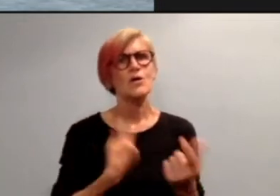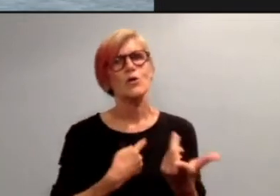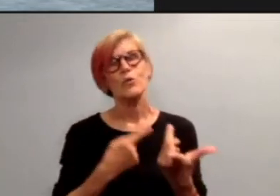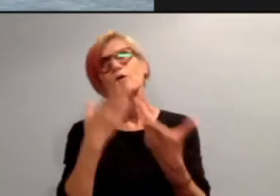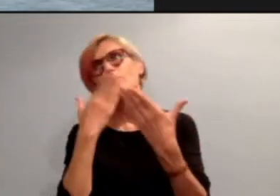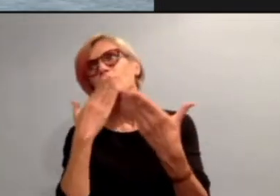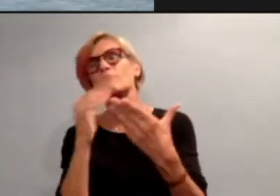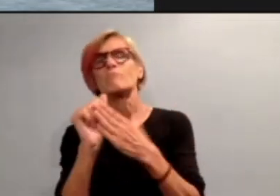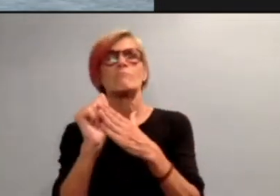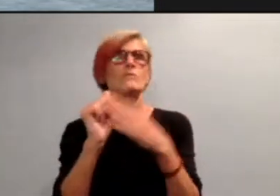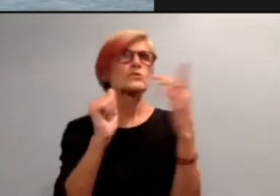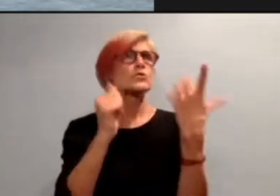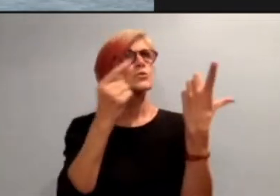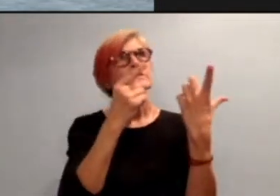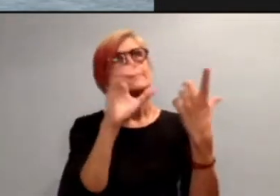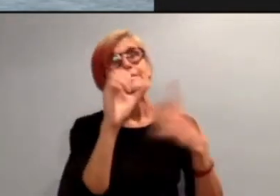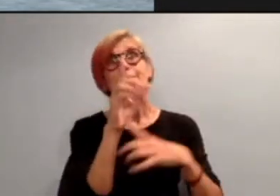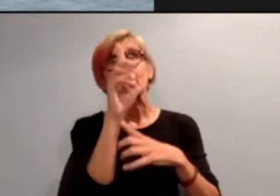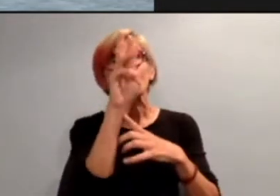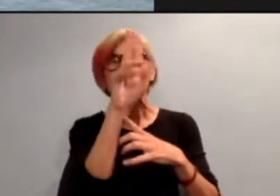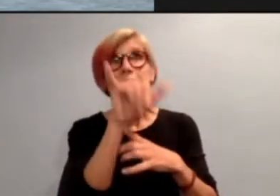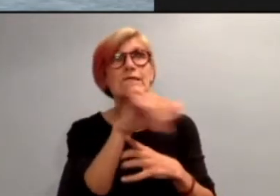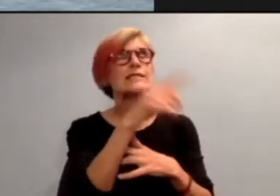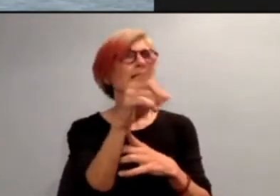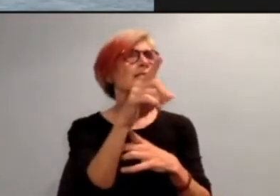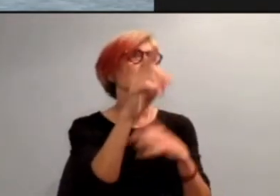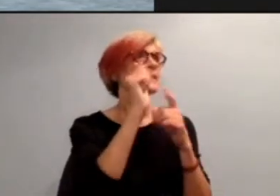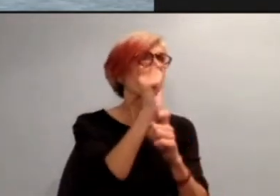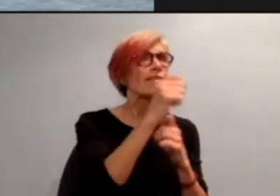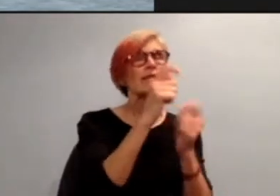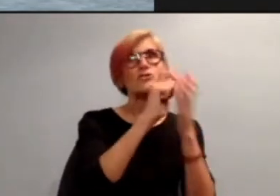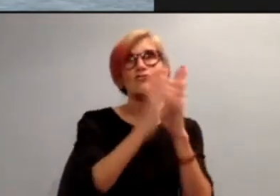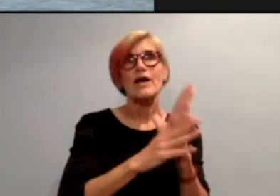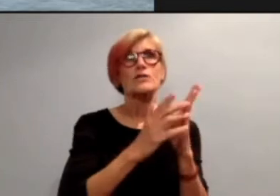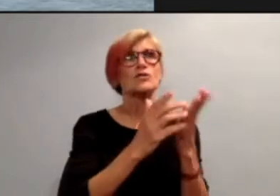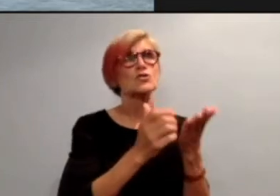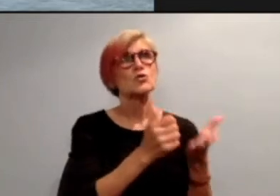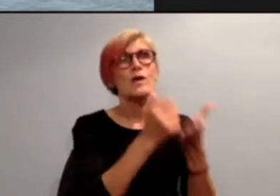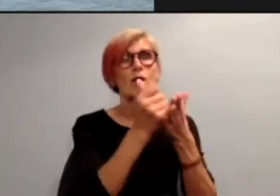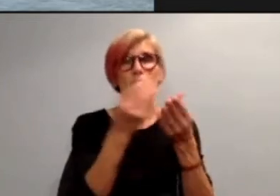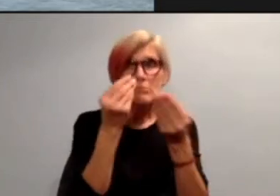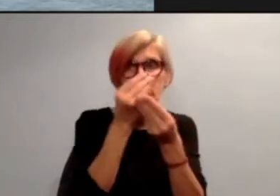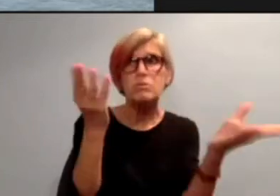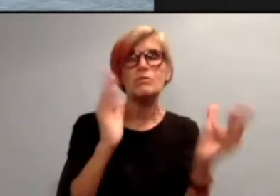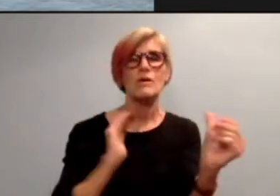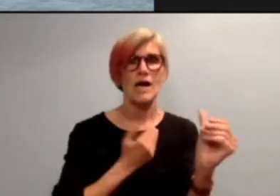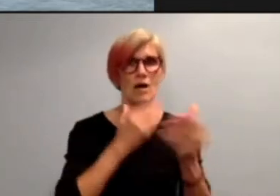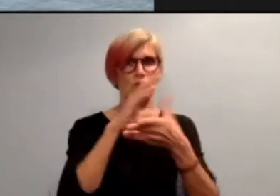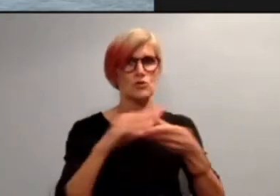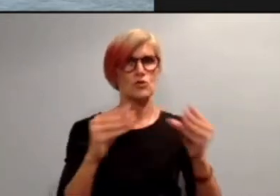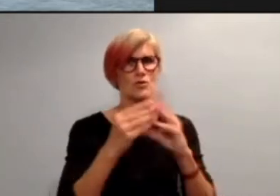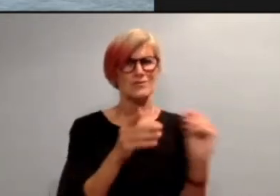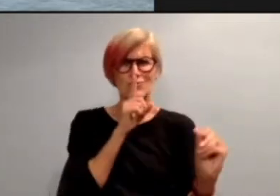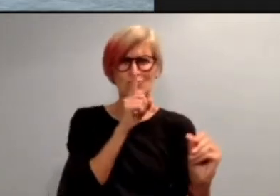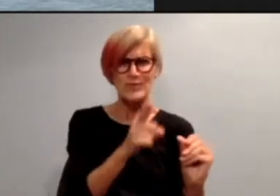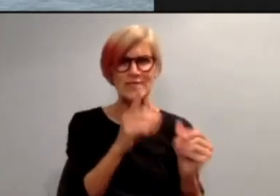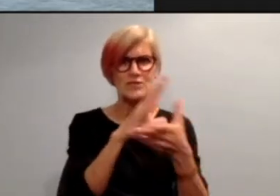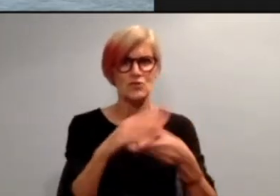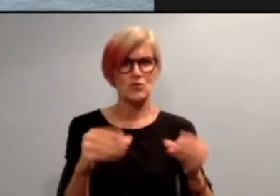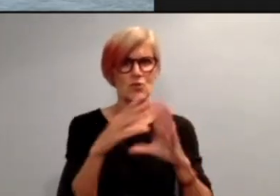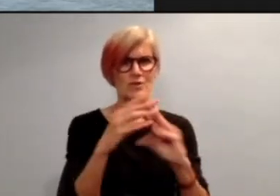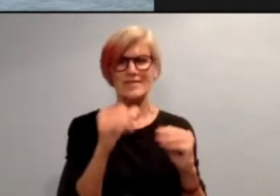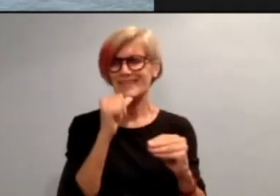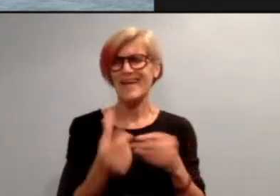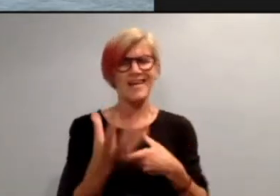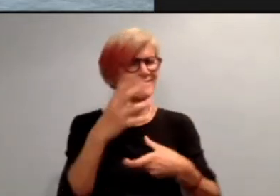and writers who have helped to give voice to our stories, our authentic stories free of biases that are so important to creating the